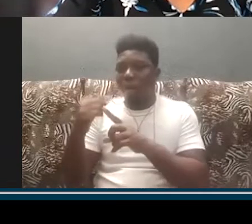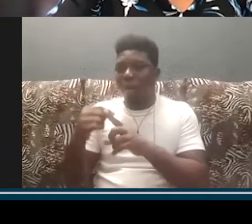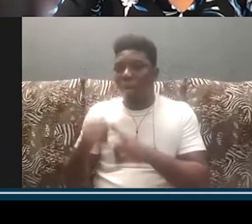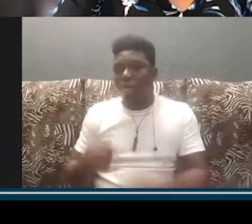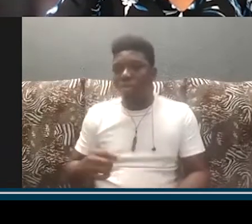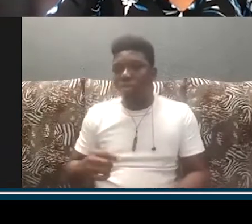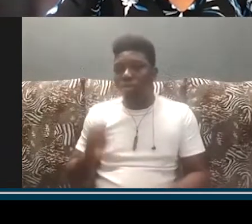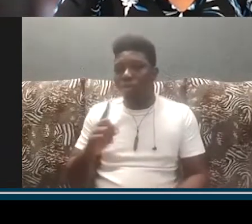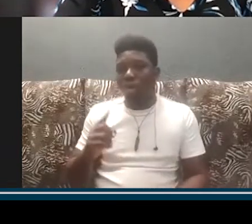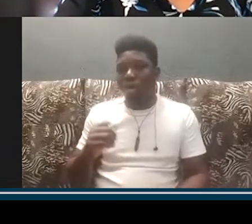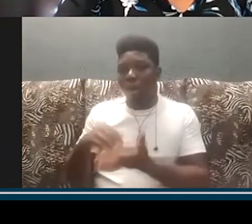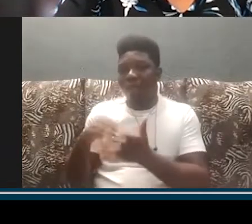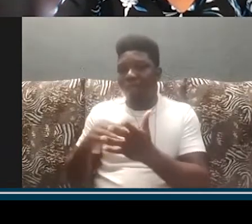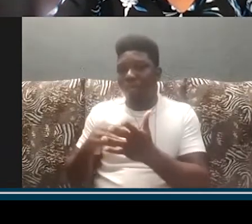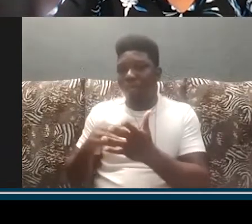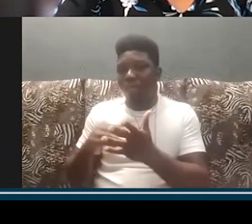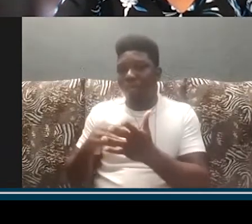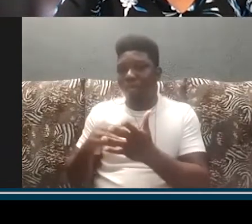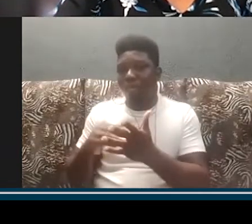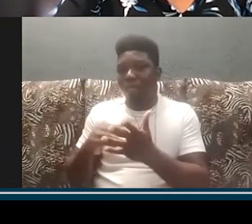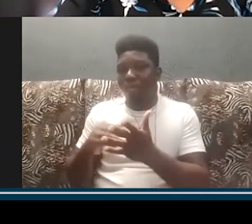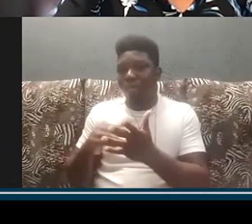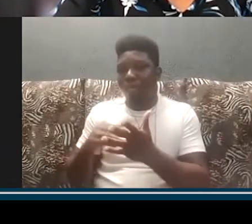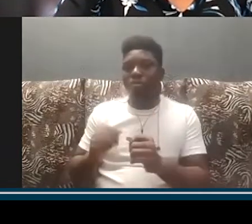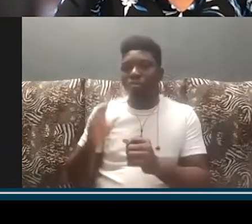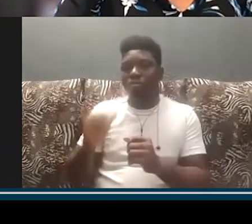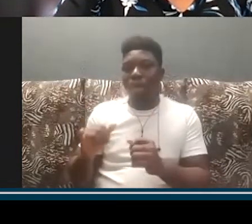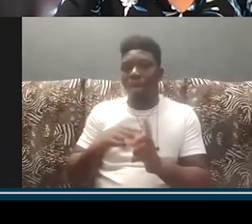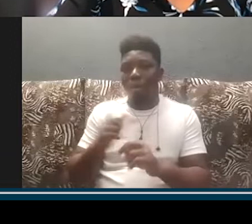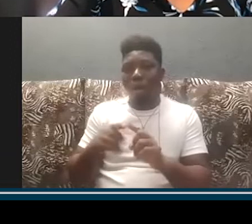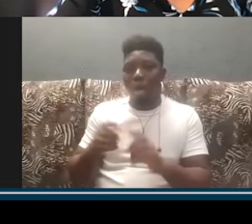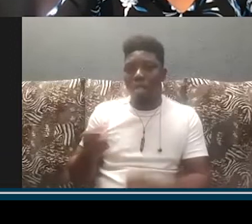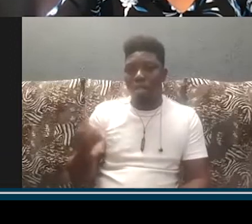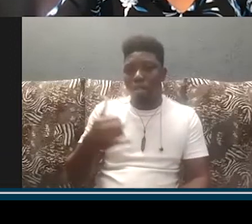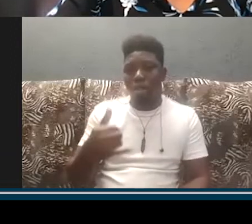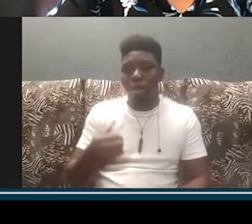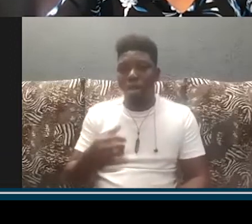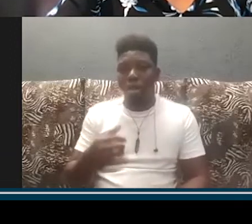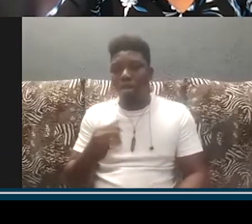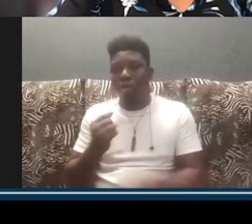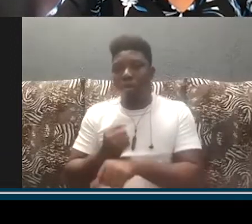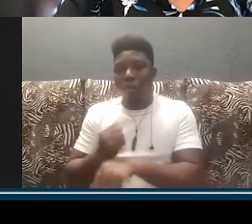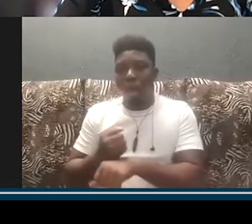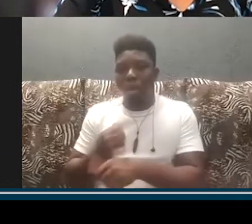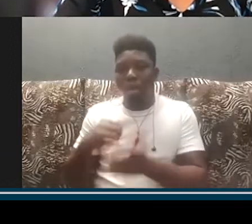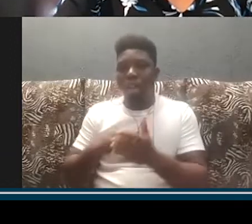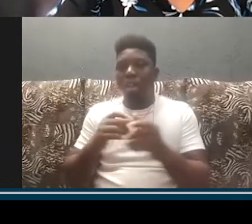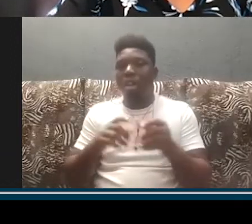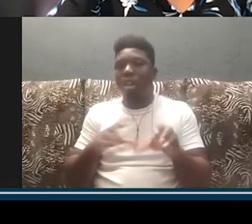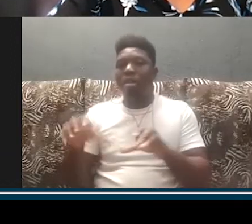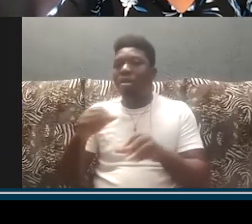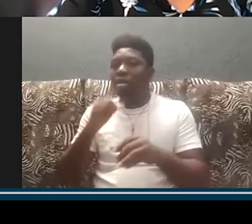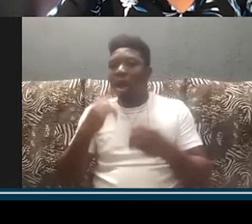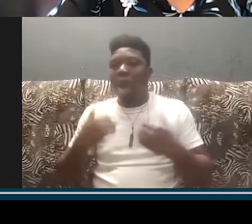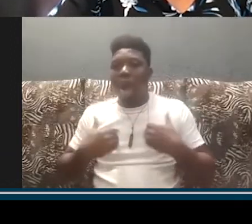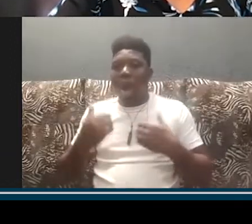when they are detailing their DEI work, how it doesn't have a lens around